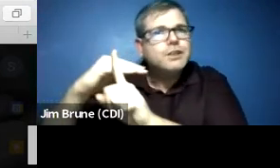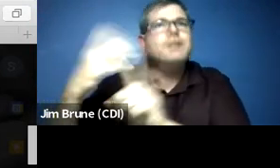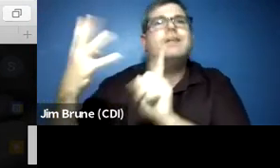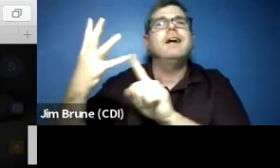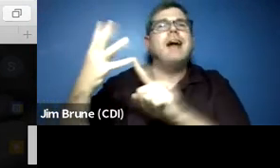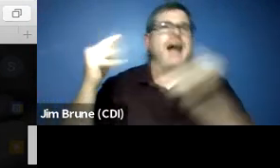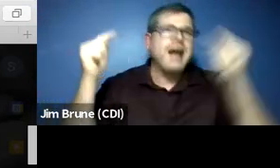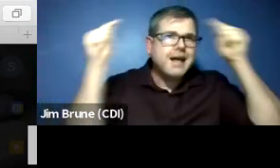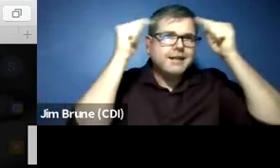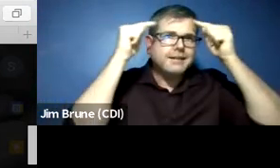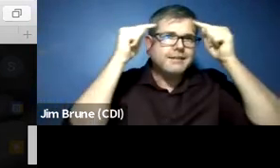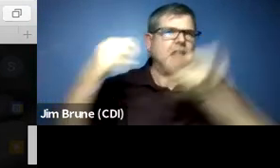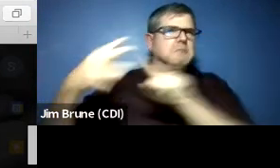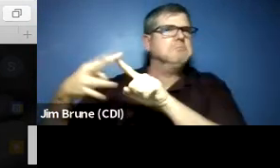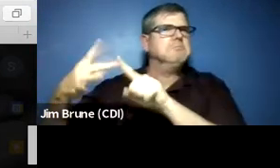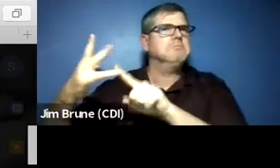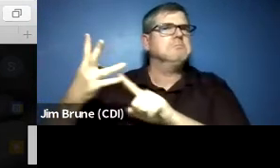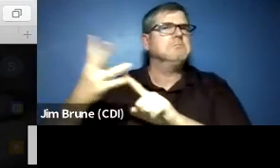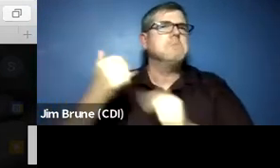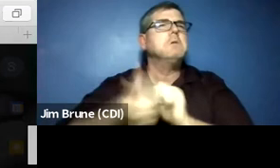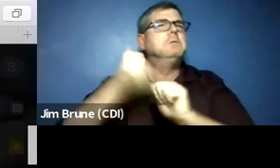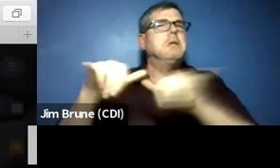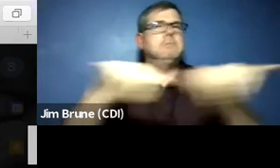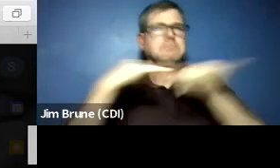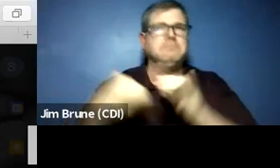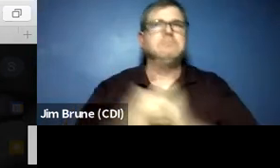You know, and everyone experiences,